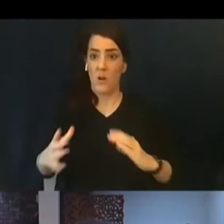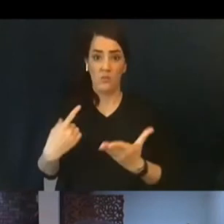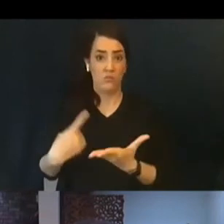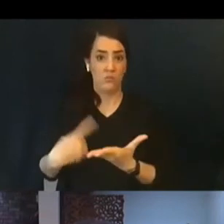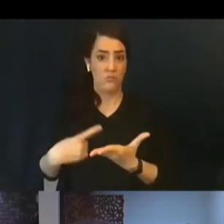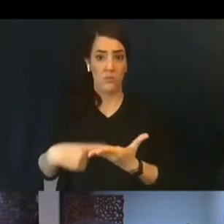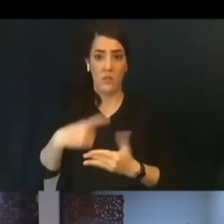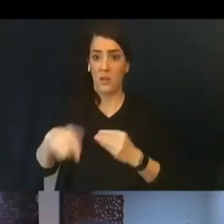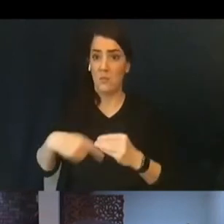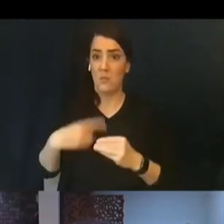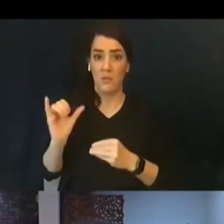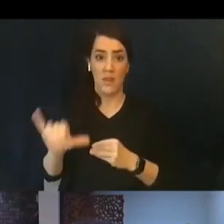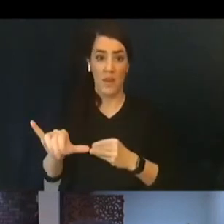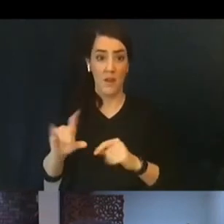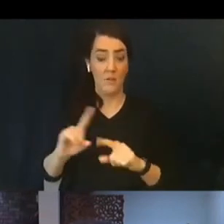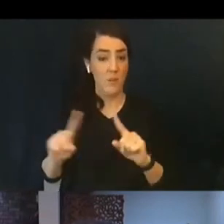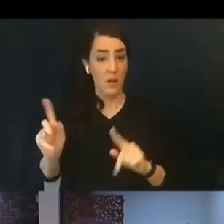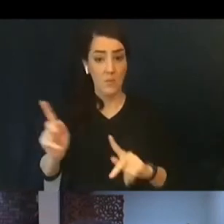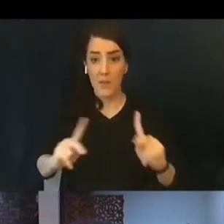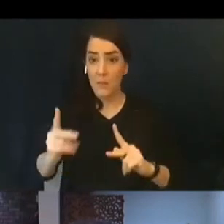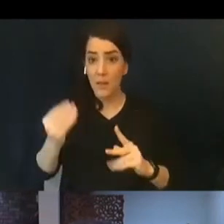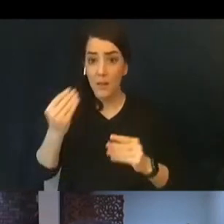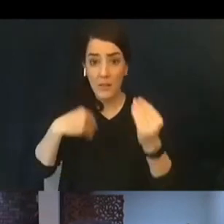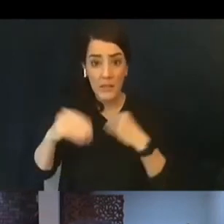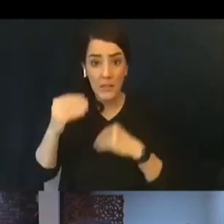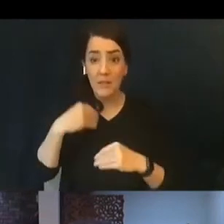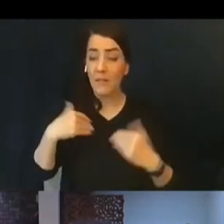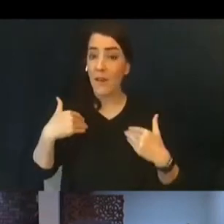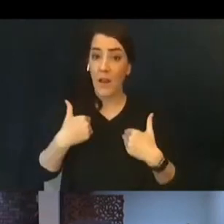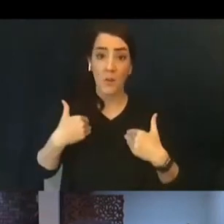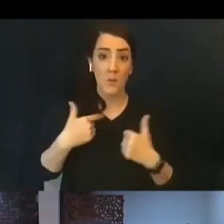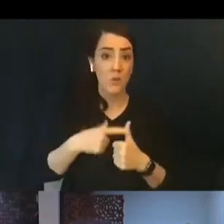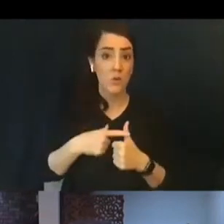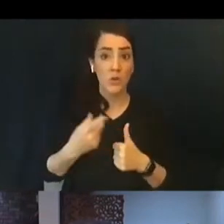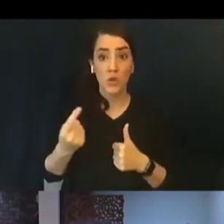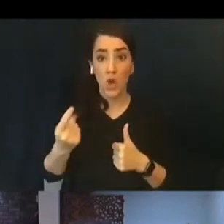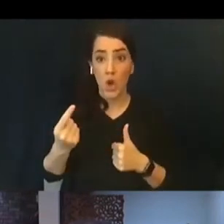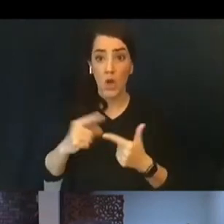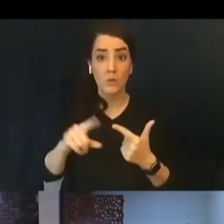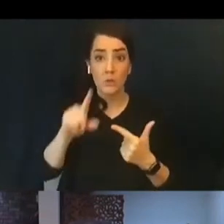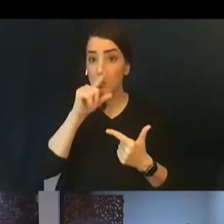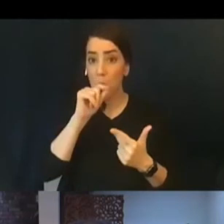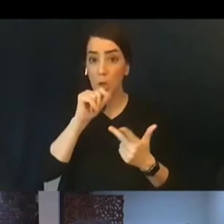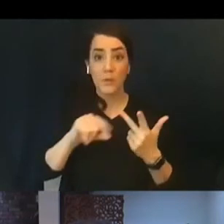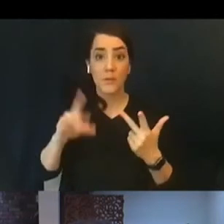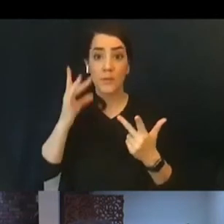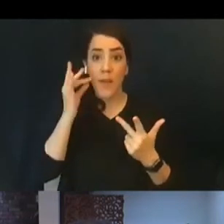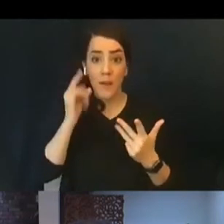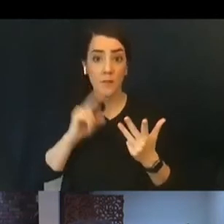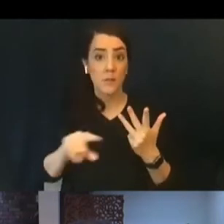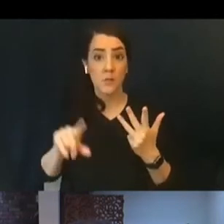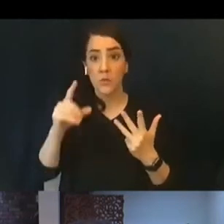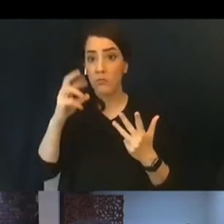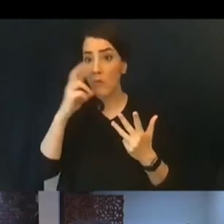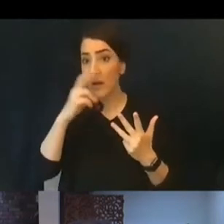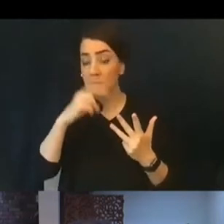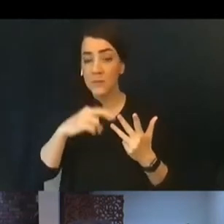animals, dogs, cats, they all disappeared, everything that was moving birds. So people who came to the